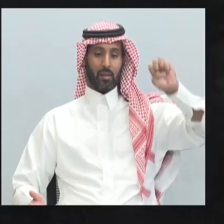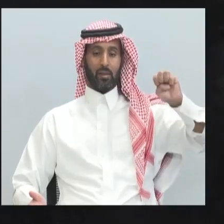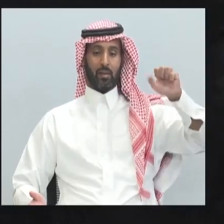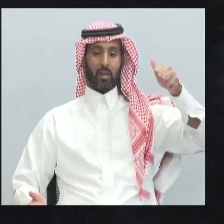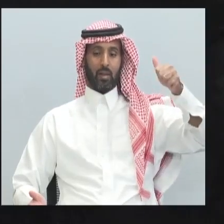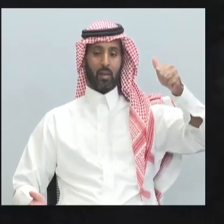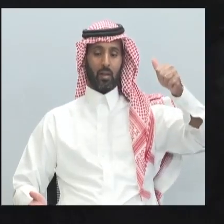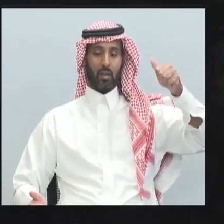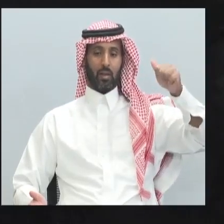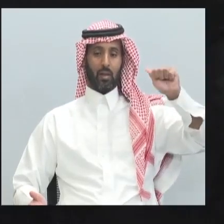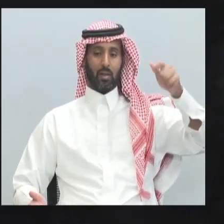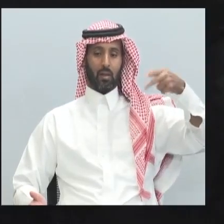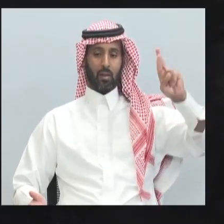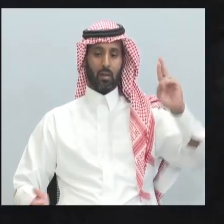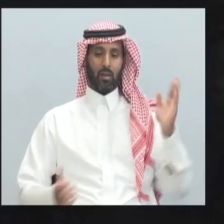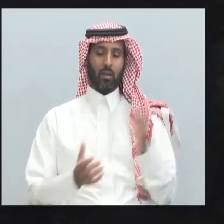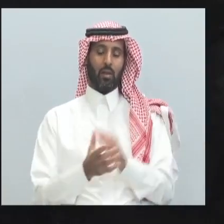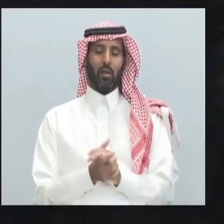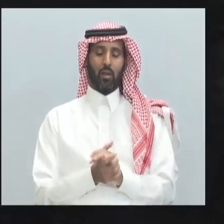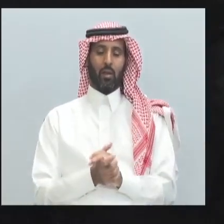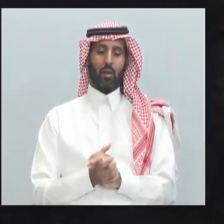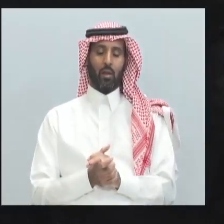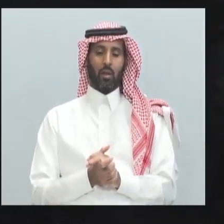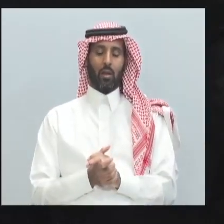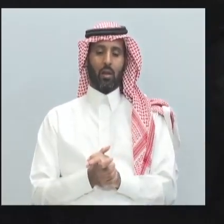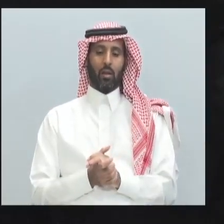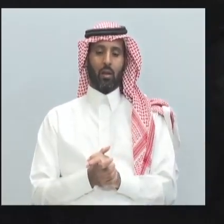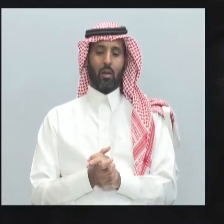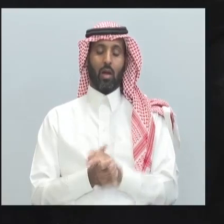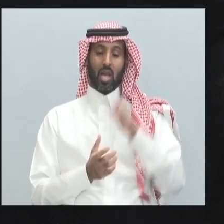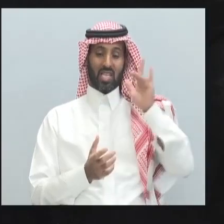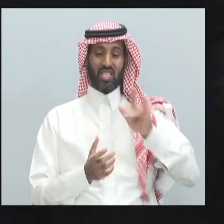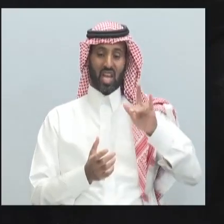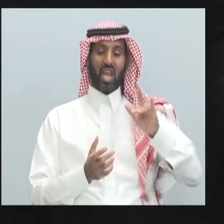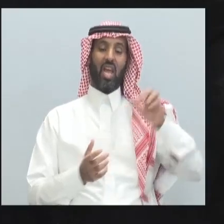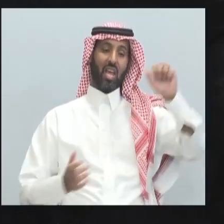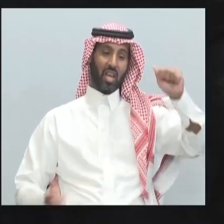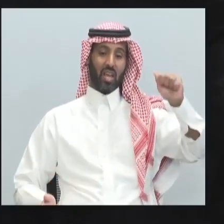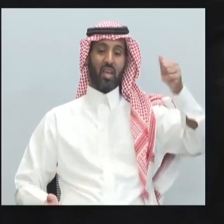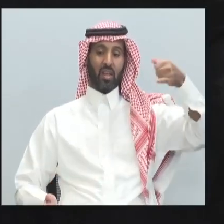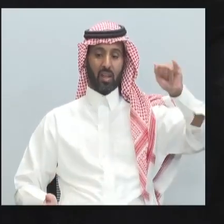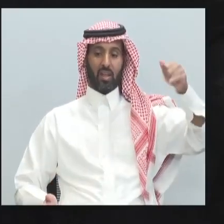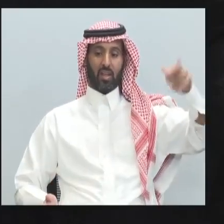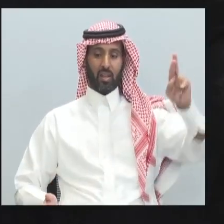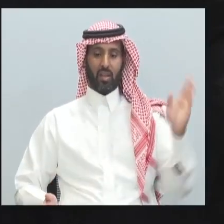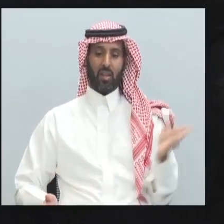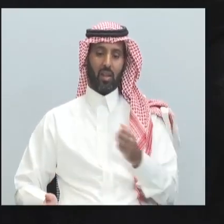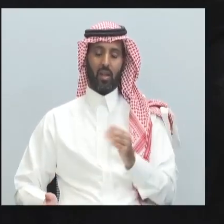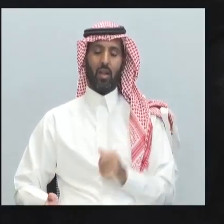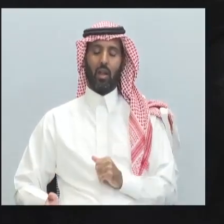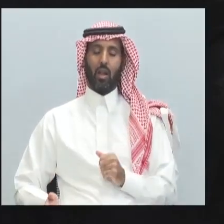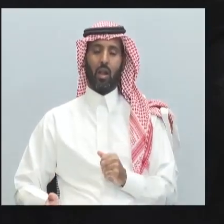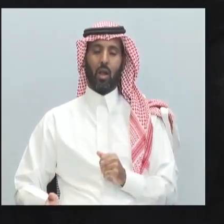the same pronunciation, pair, pair. And we have here chair, chair, air. Last one